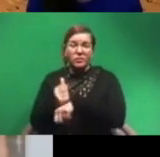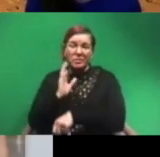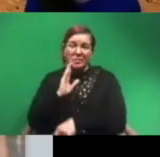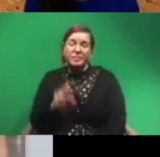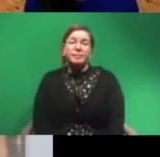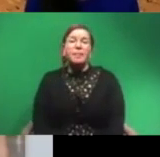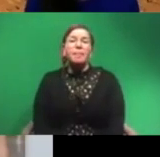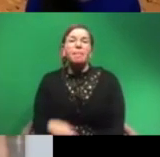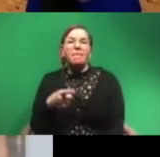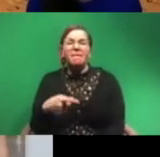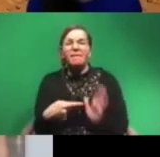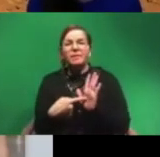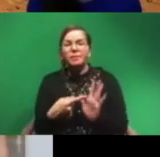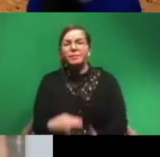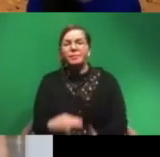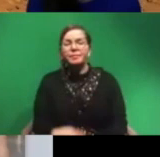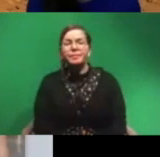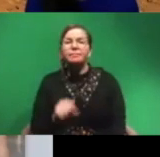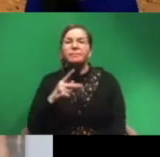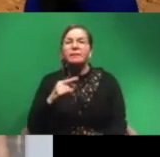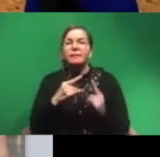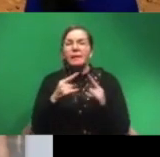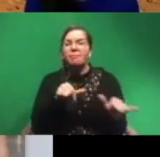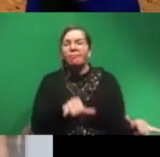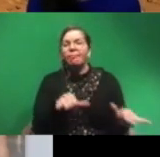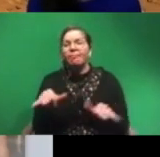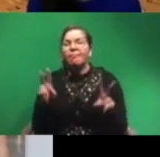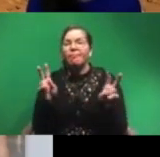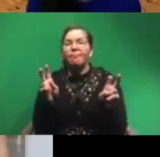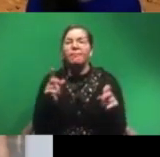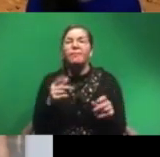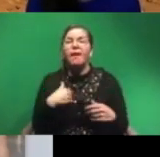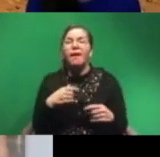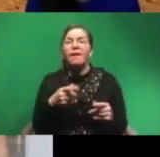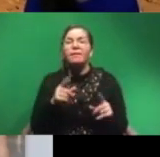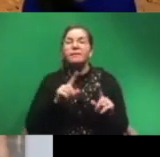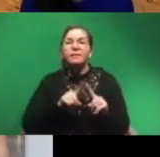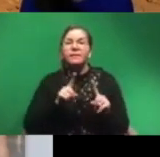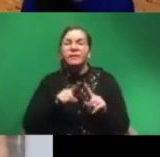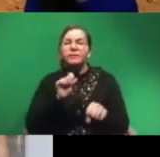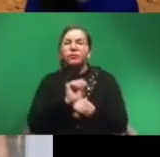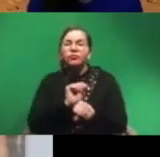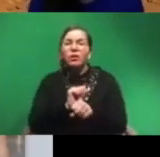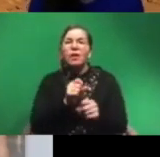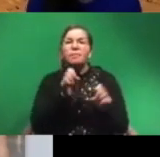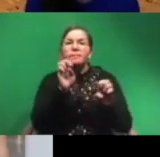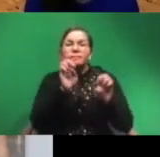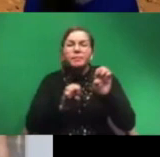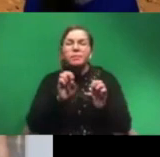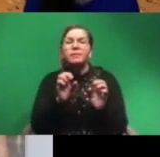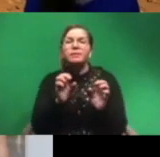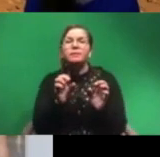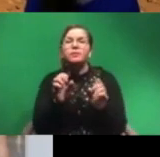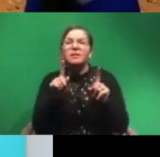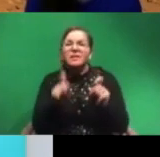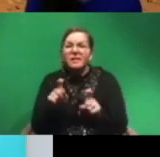here's, like space camp, we have operations that we might wanna do, or experiments, or we might be testing